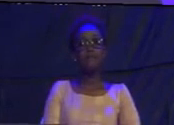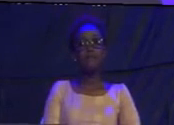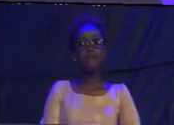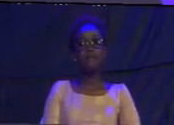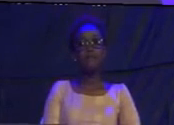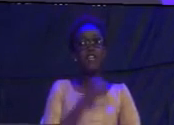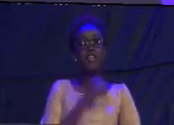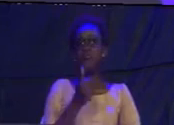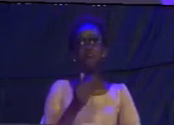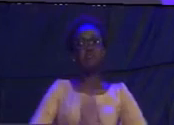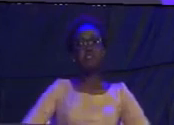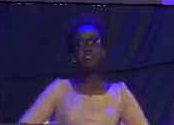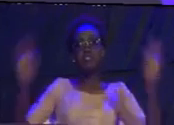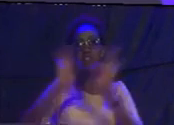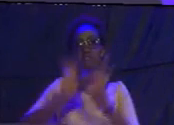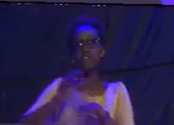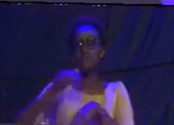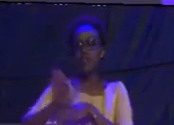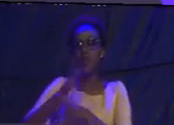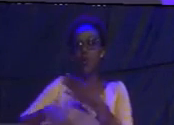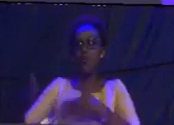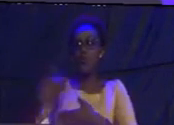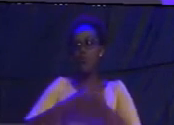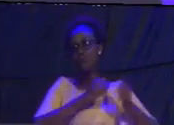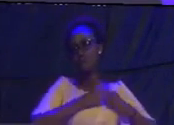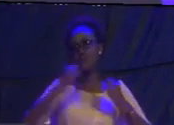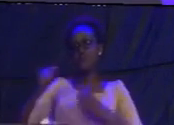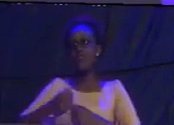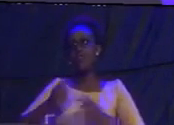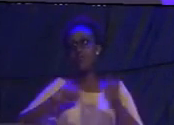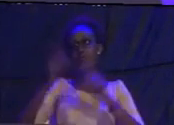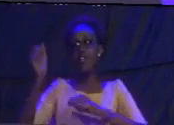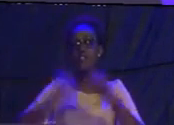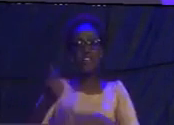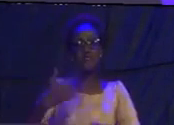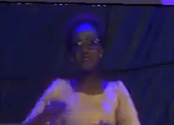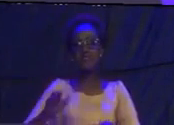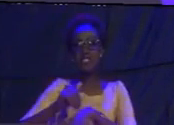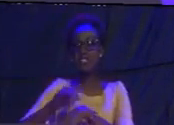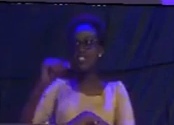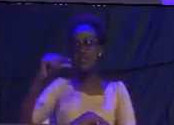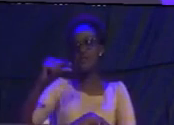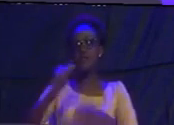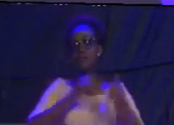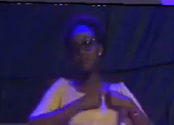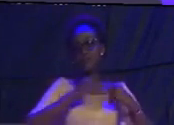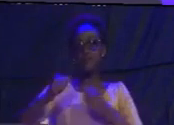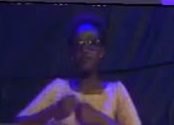easily. We don't need to send many people. Let's send a few